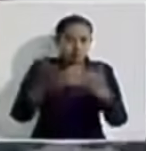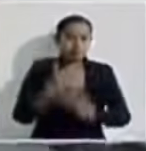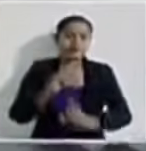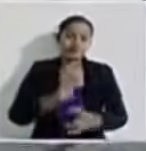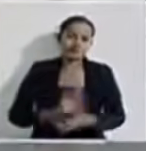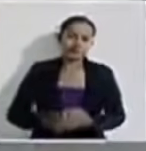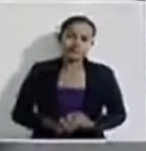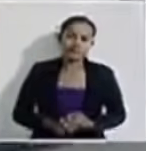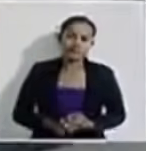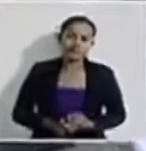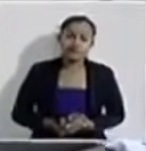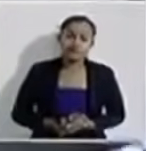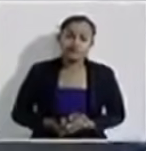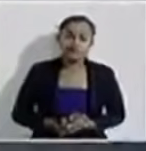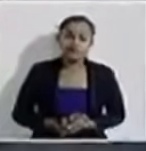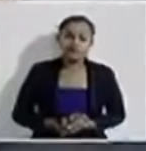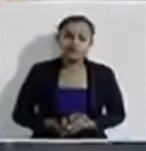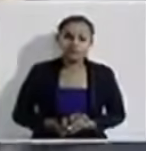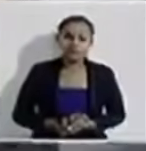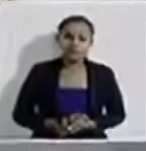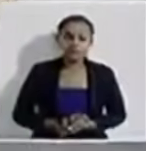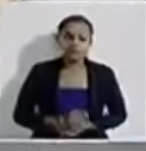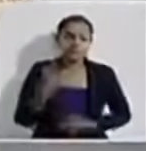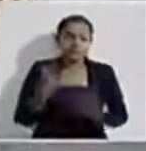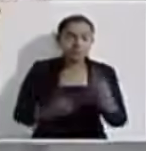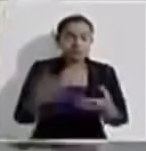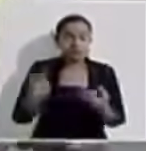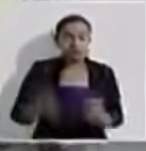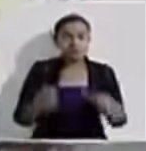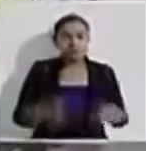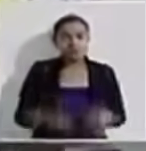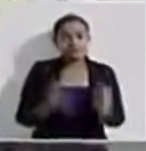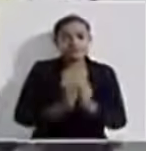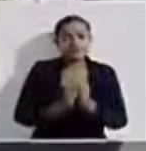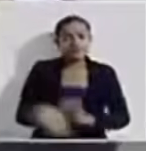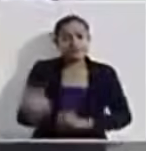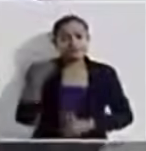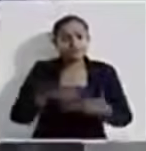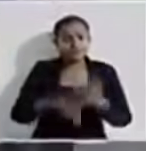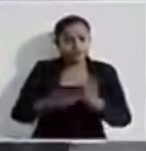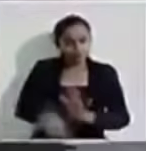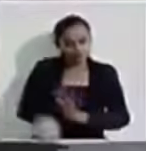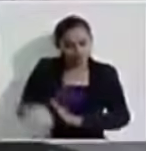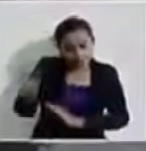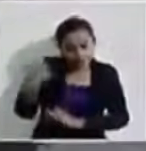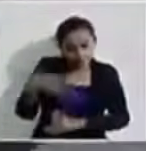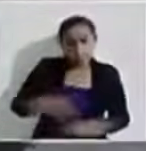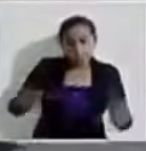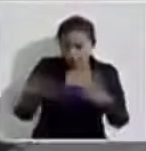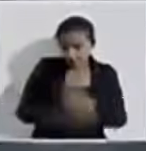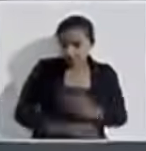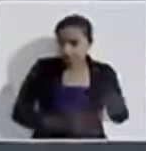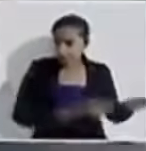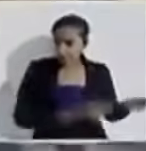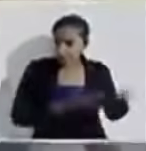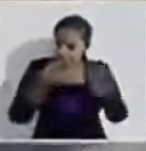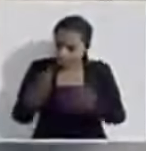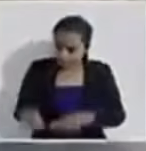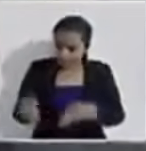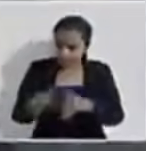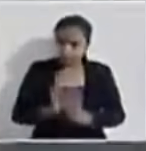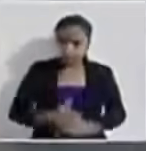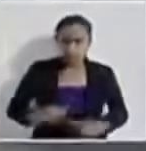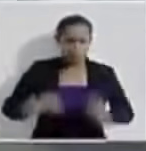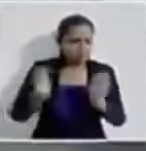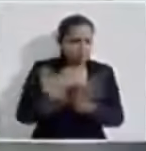They travelled to multiple shops including a Satosa outlet along with their harvest today to express their dissatisfaction over being unable to fetch a